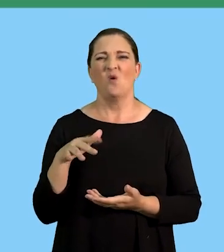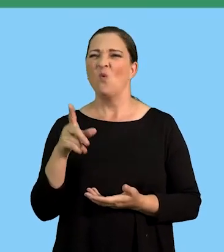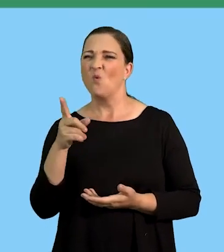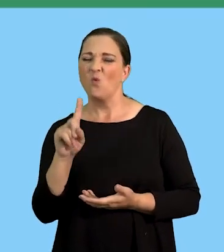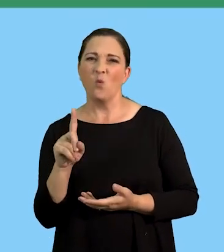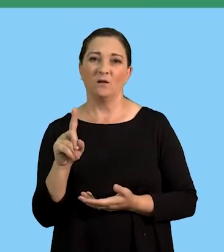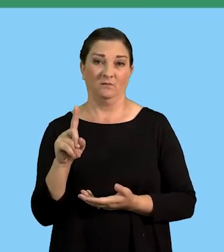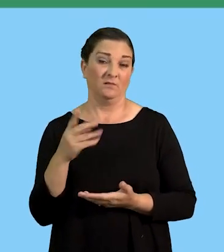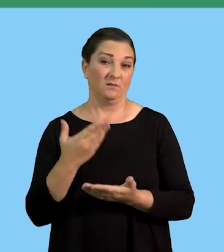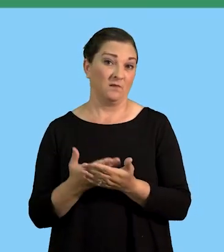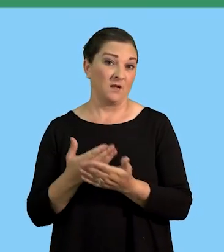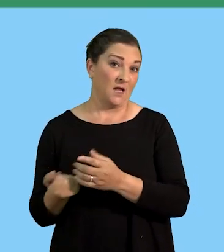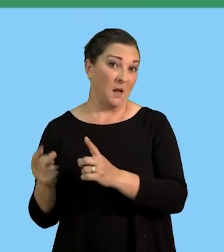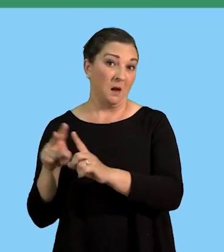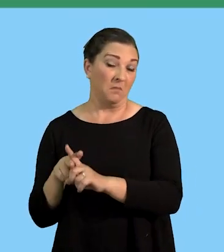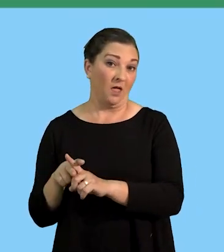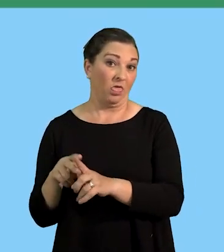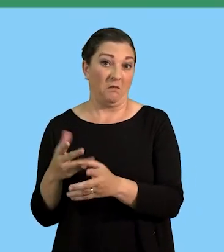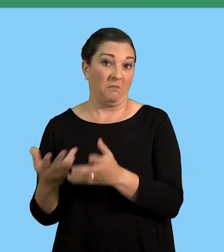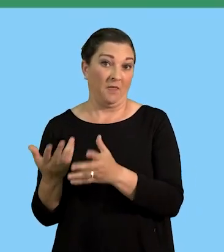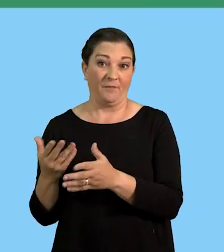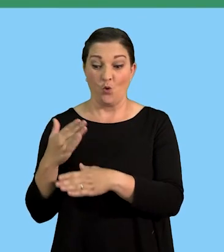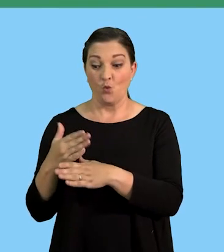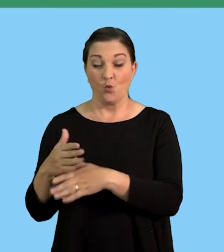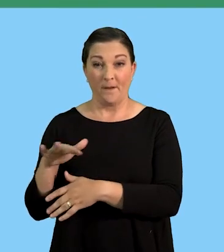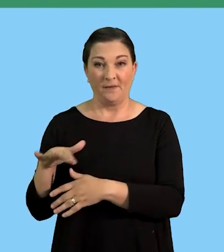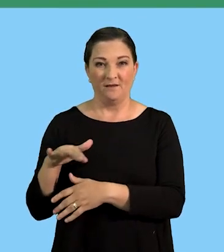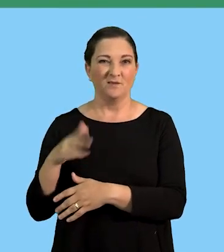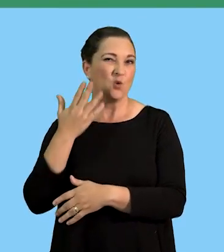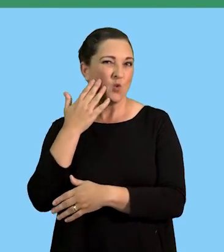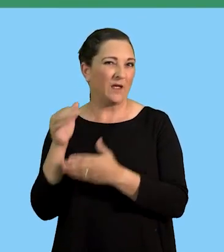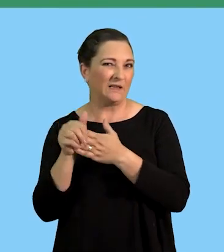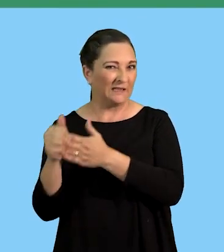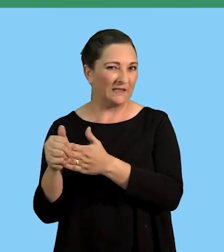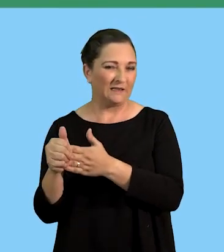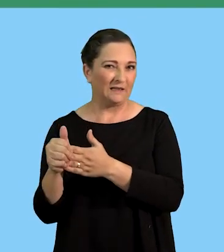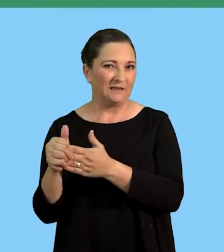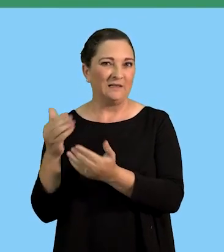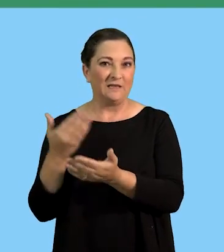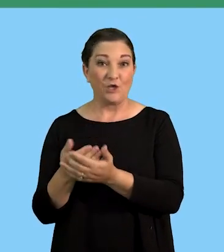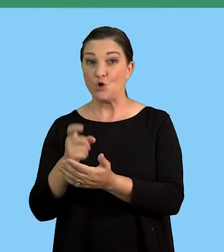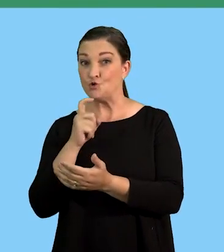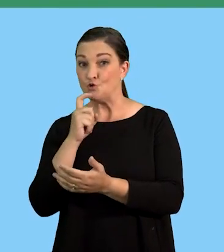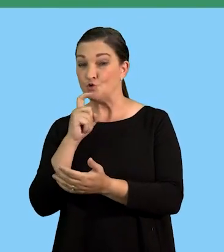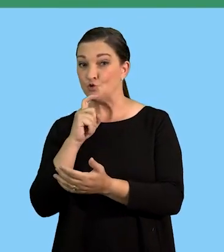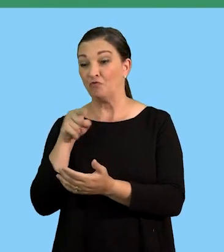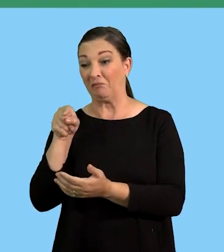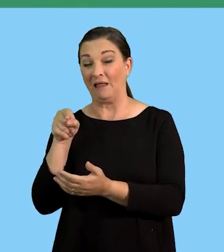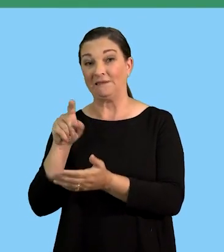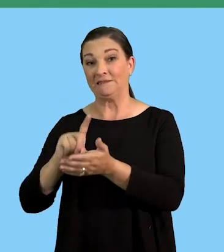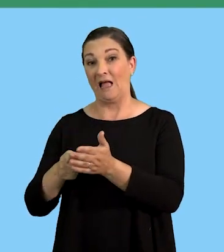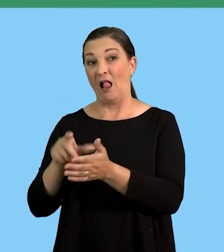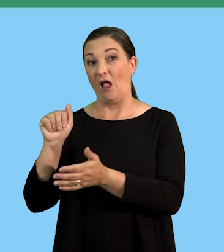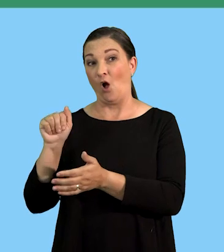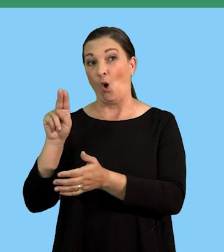situations in which autocratic leadership style can be applied in the workplace. When can a leader decide to use autocratic?